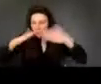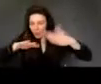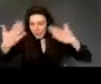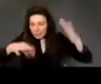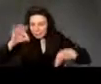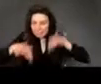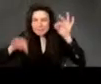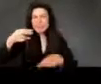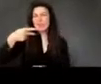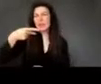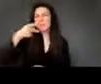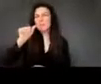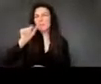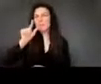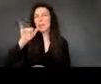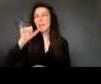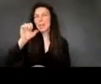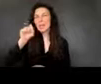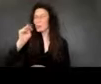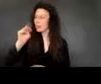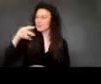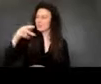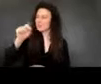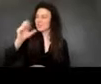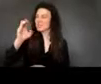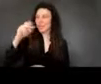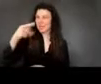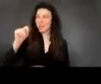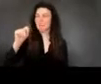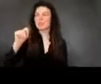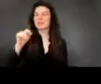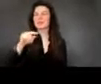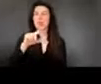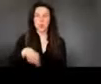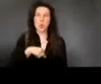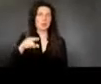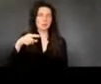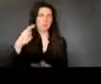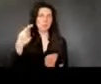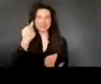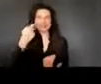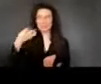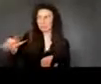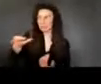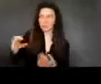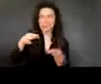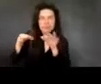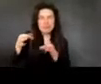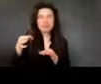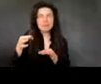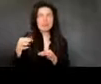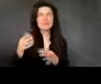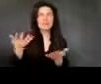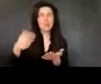space, right, in each of your pieces, and I think you can hear it in the introductions in a way. And they each interrogate the ways that